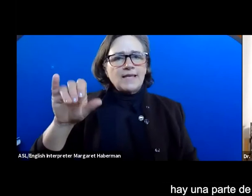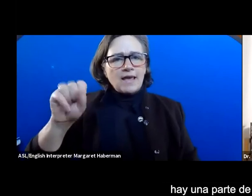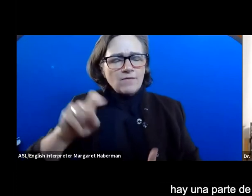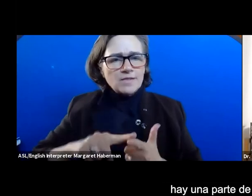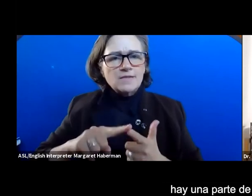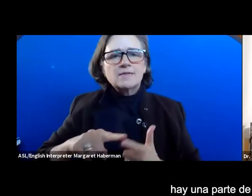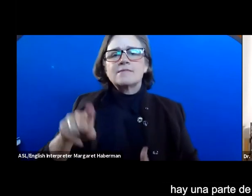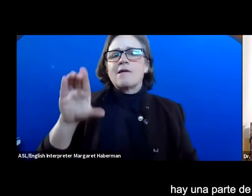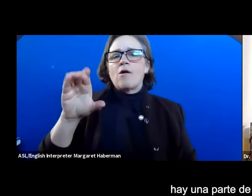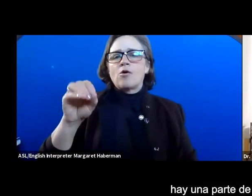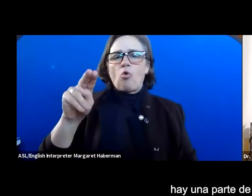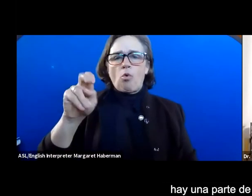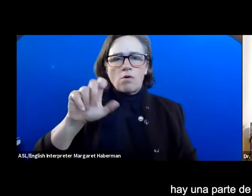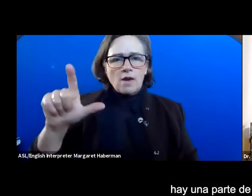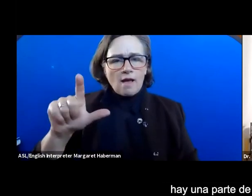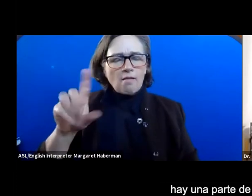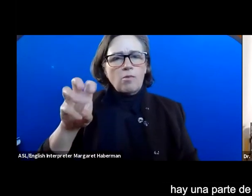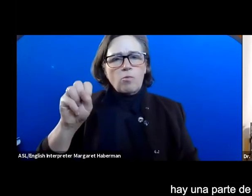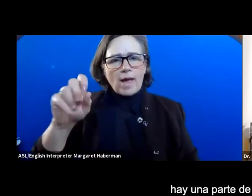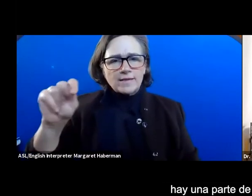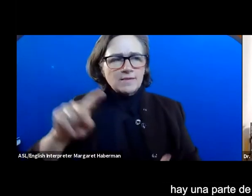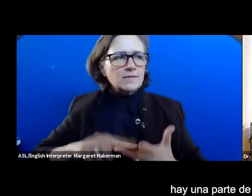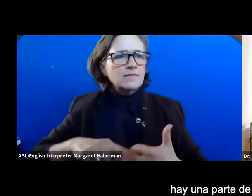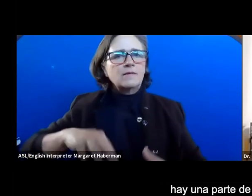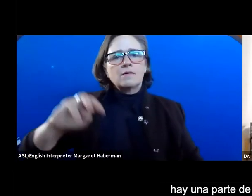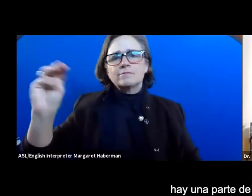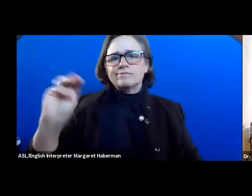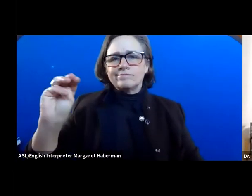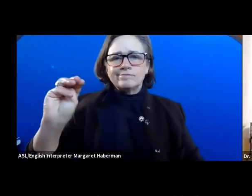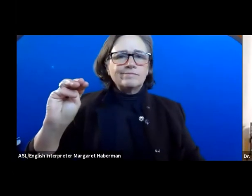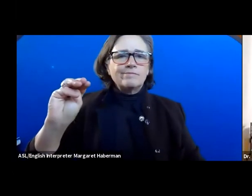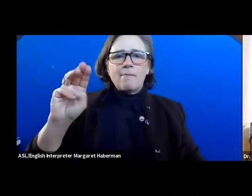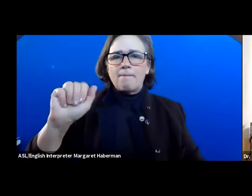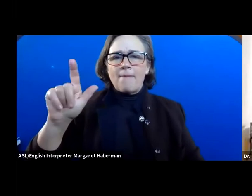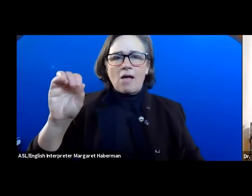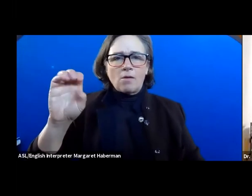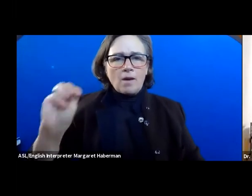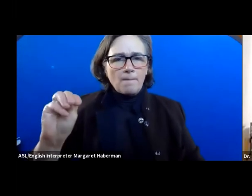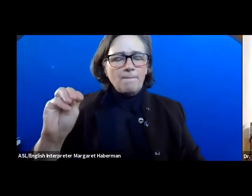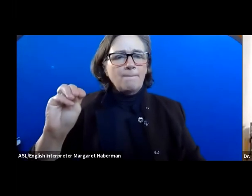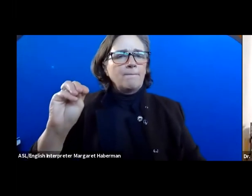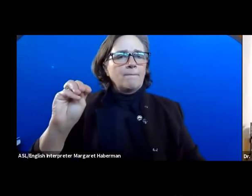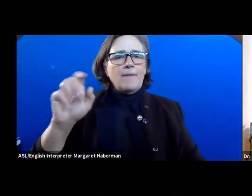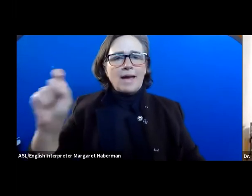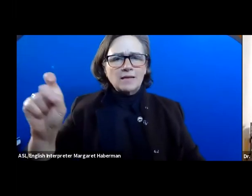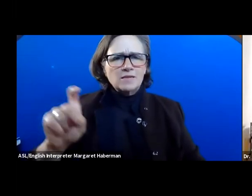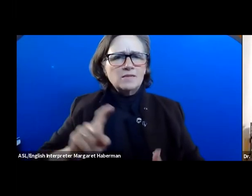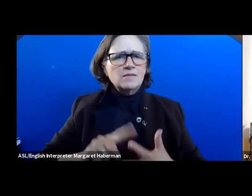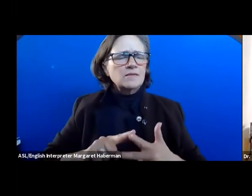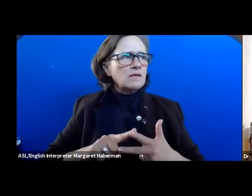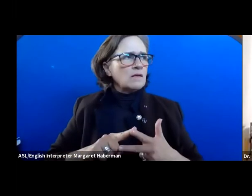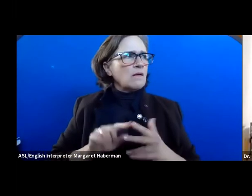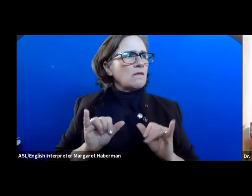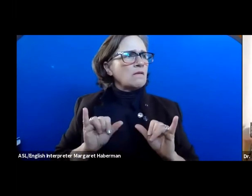of me that felt confirmed. I had been on the verge of being convinced that maybe we Palestinians are